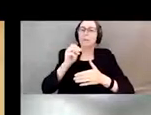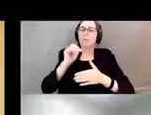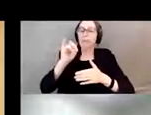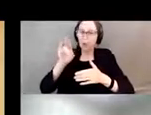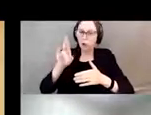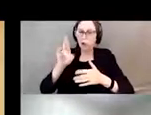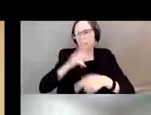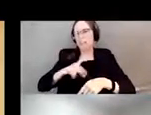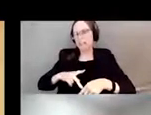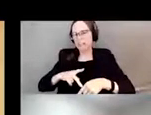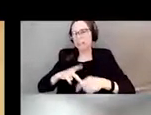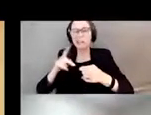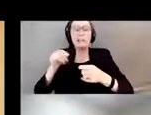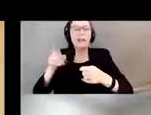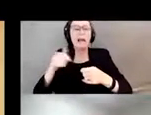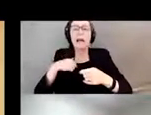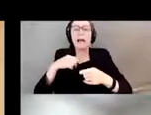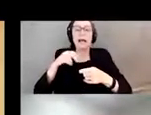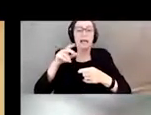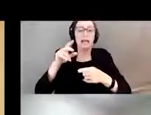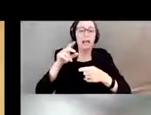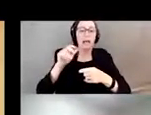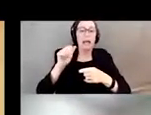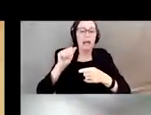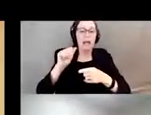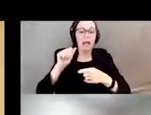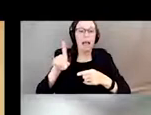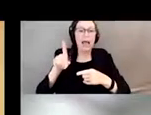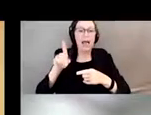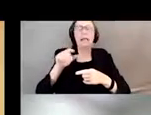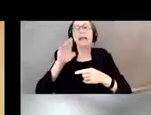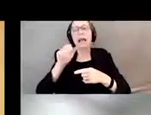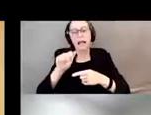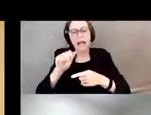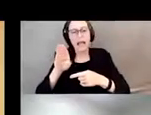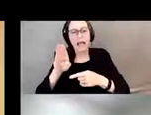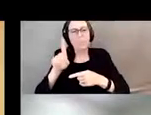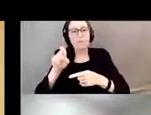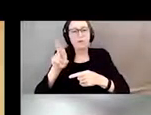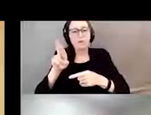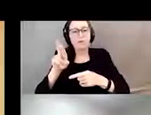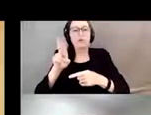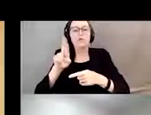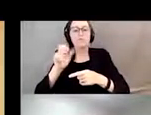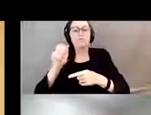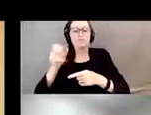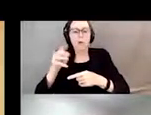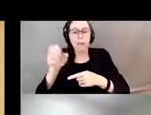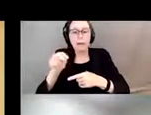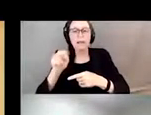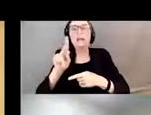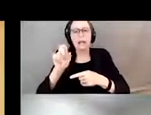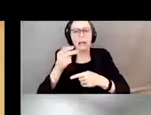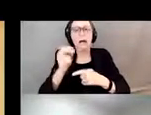Afghanistan, Abdurrahman Khan, okay, son of a former leader. And what they're hoping